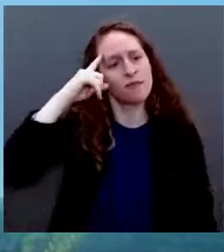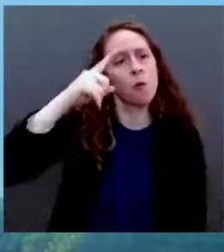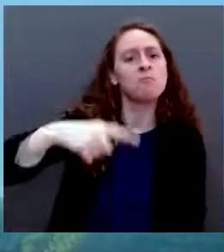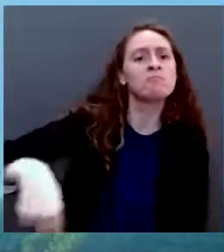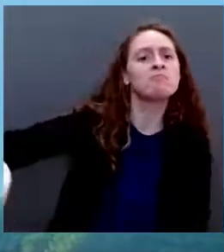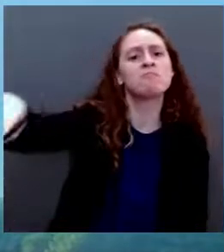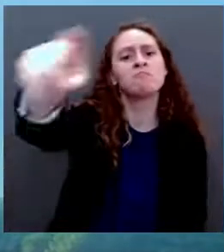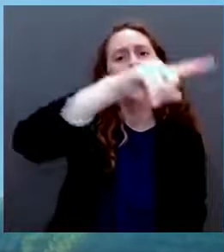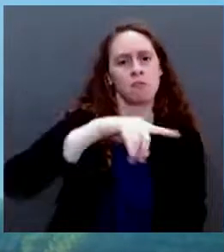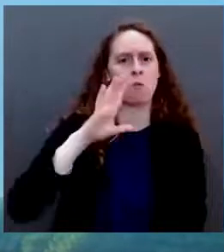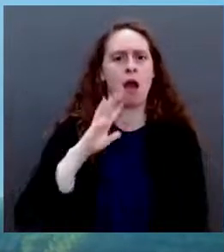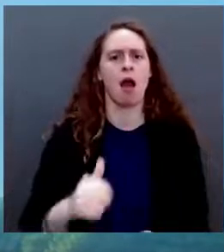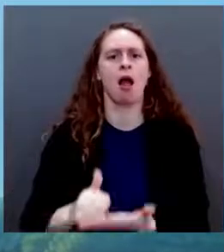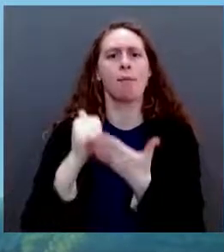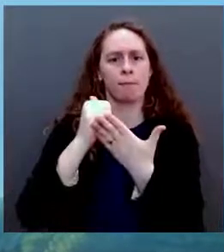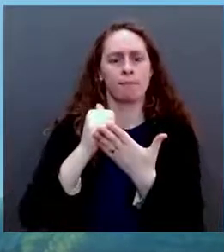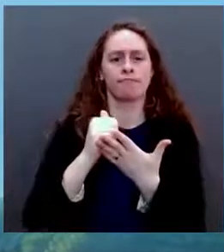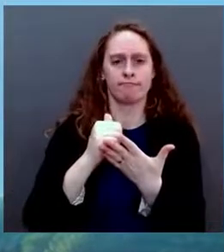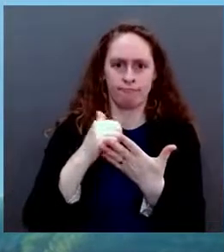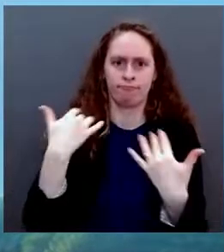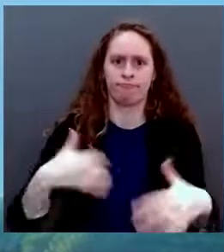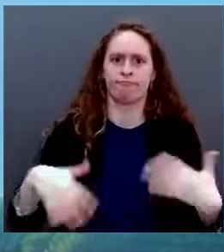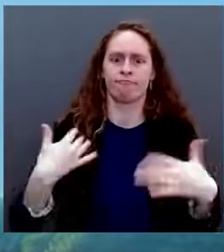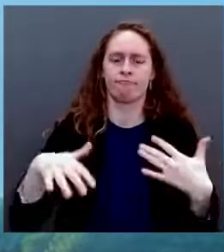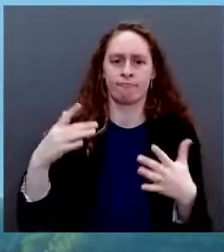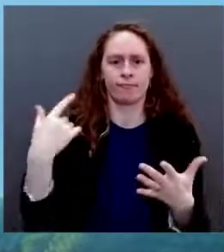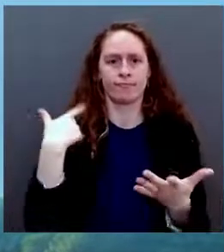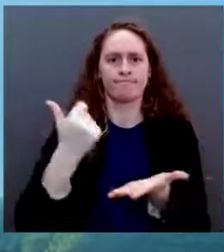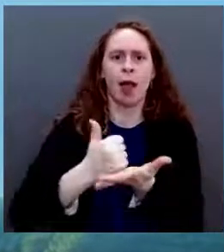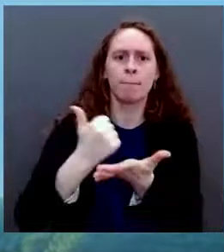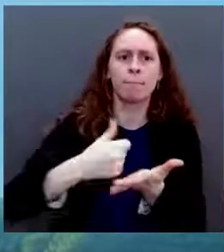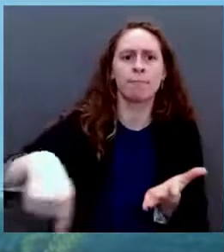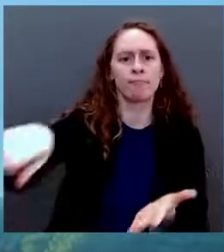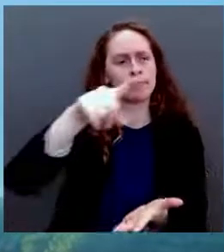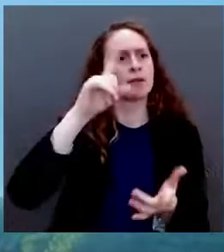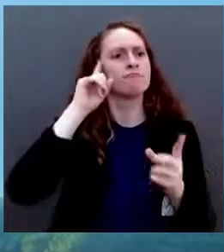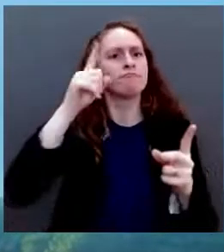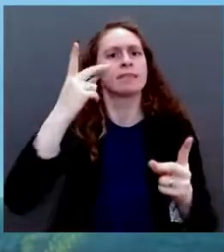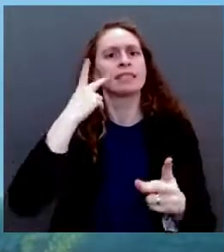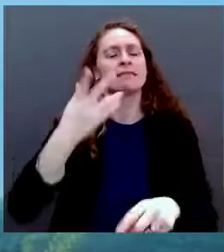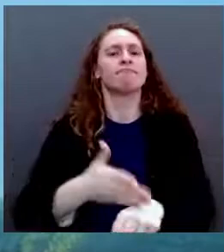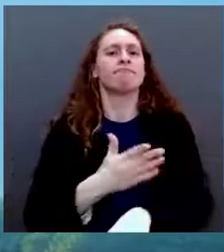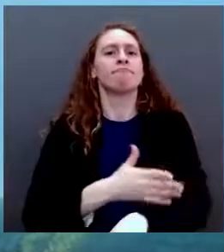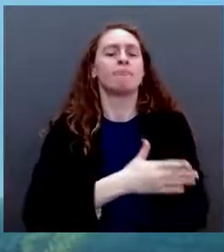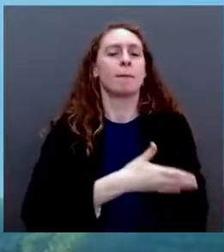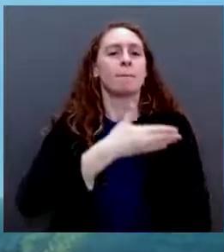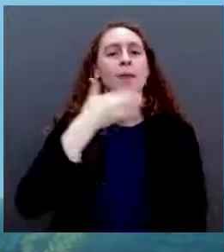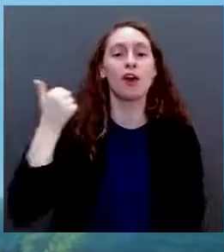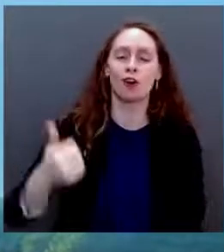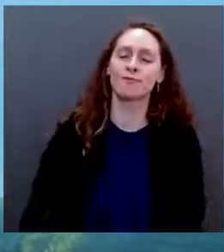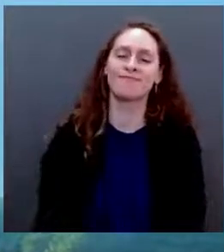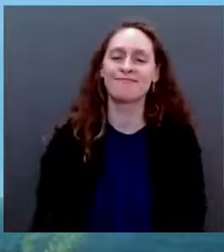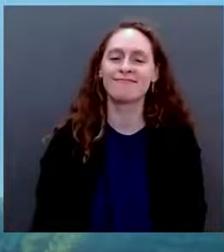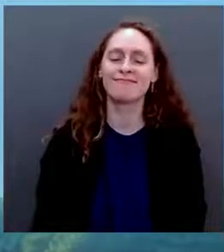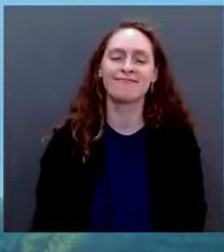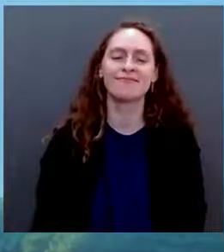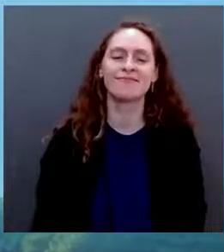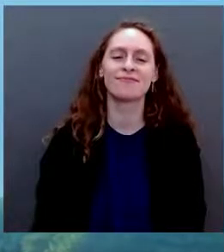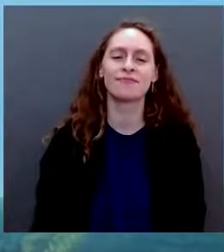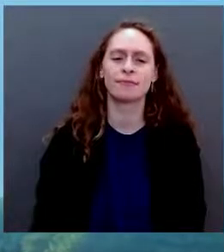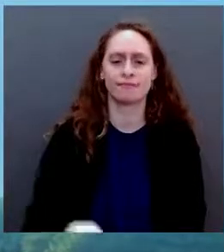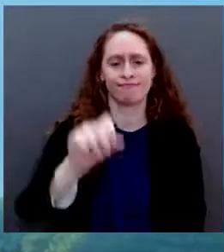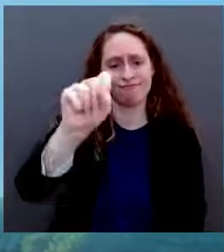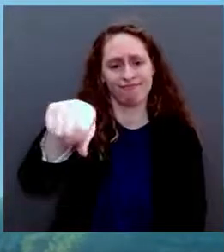address capacity, workforce, and innovation challenges the industry faces. We're going to make available, Mr. President,